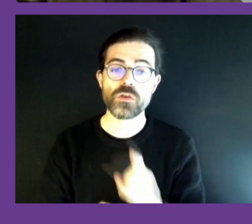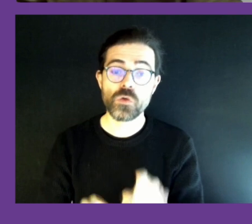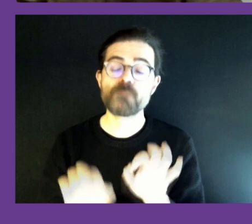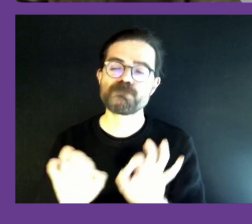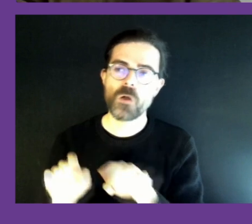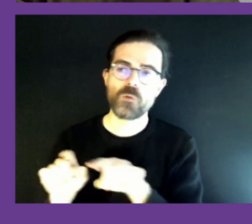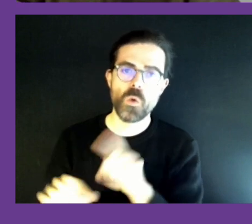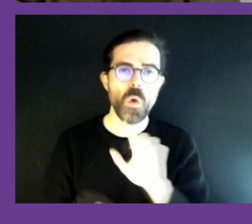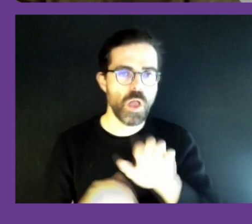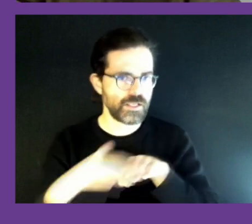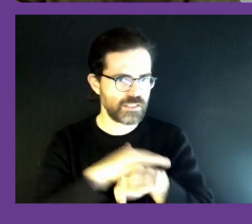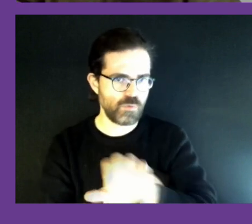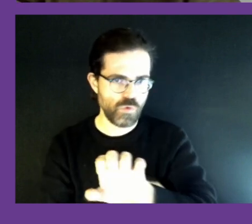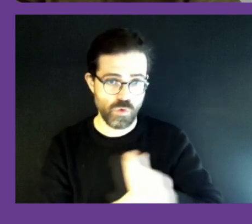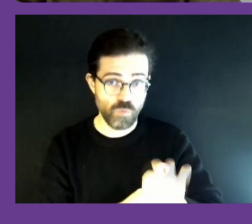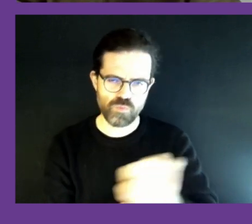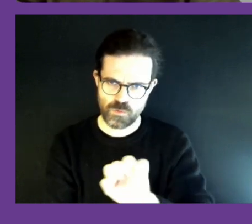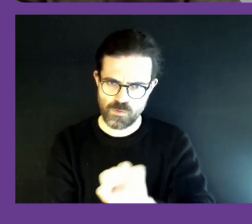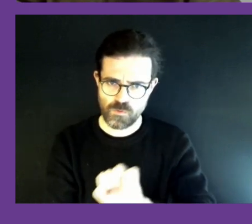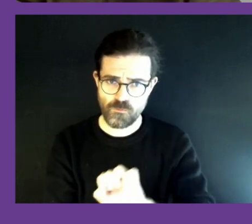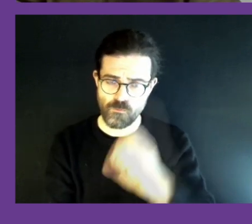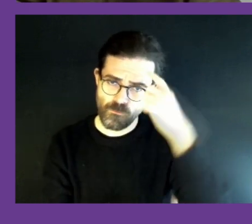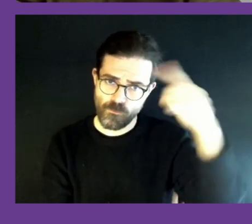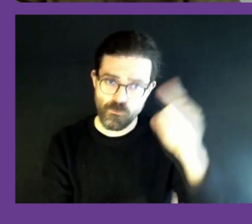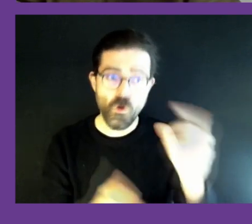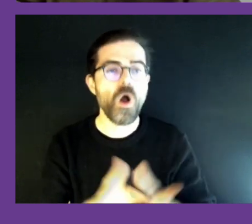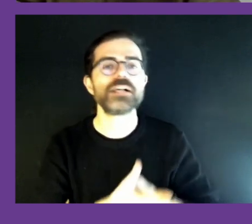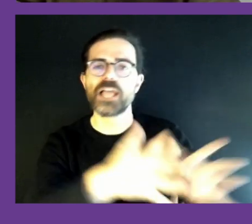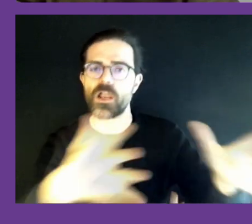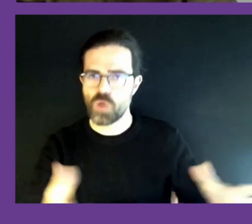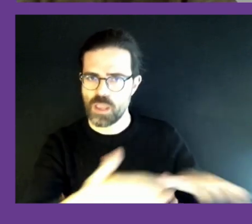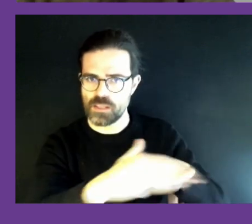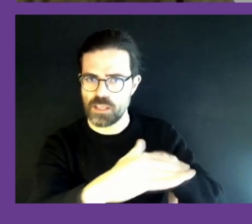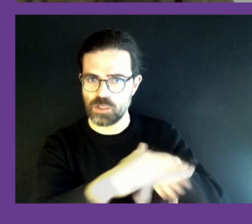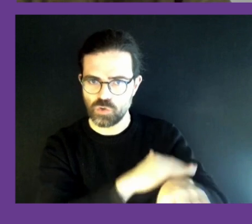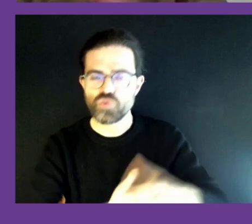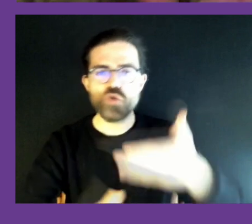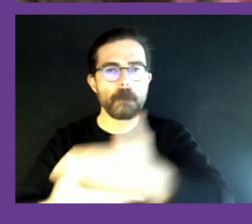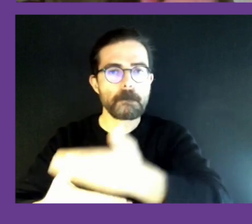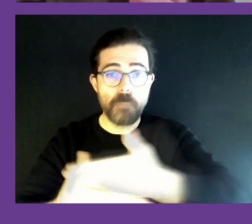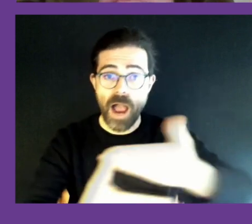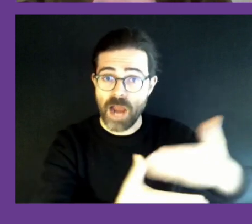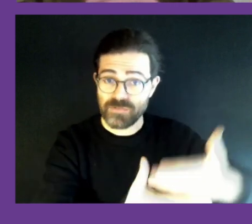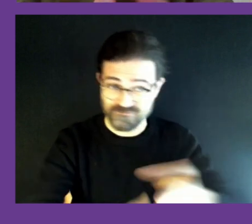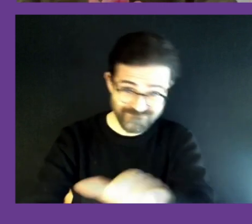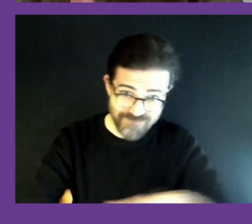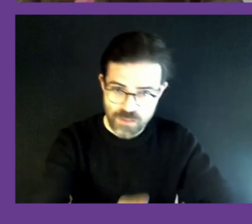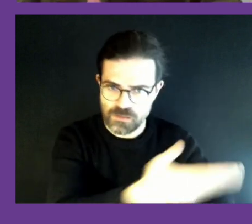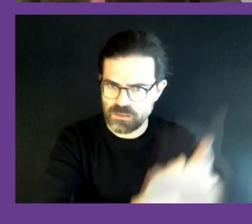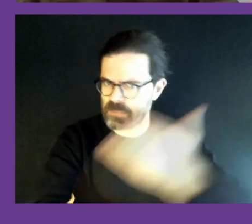greater inclusion and the removal of barriers for persons with disabilities. More